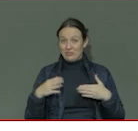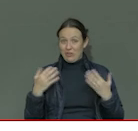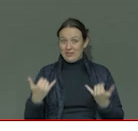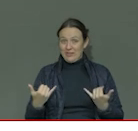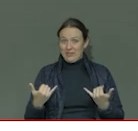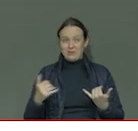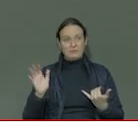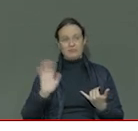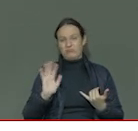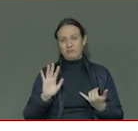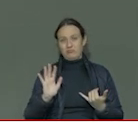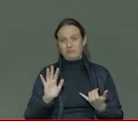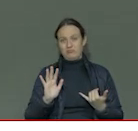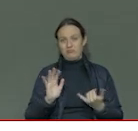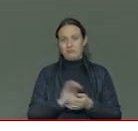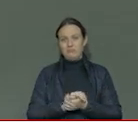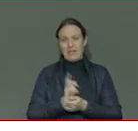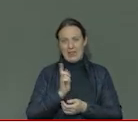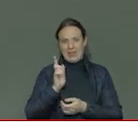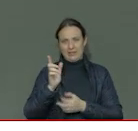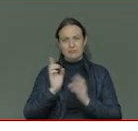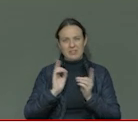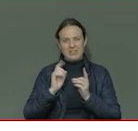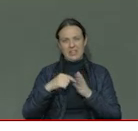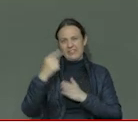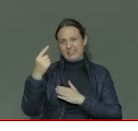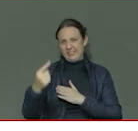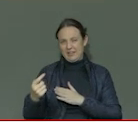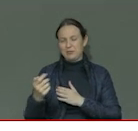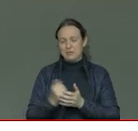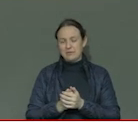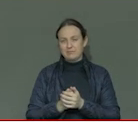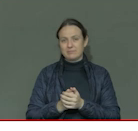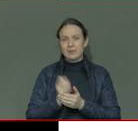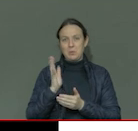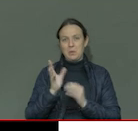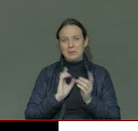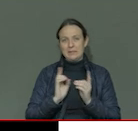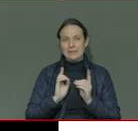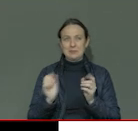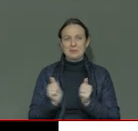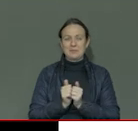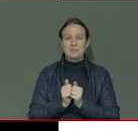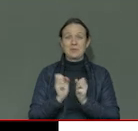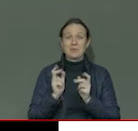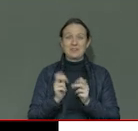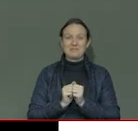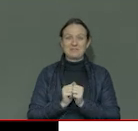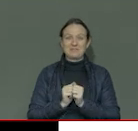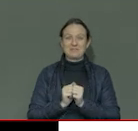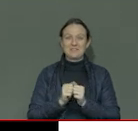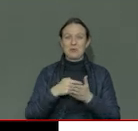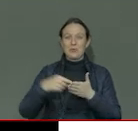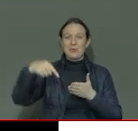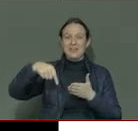you. But we'll speak about it maybe next week. I'd like to go through this with you. But the thought for the